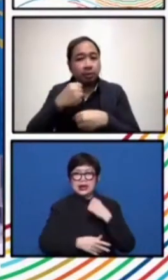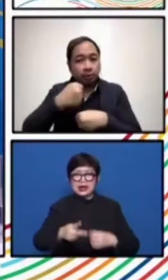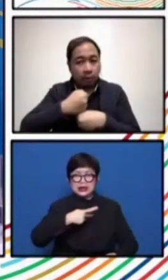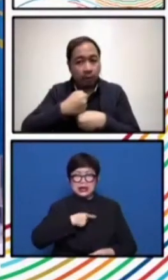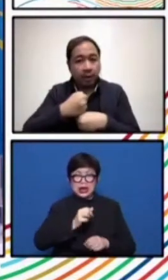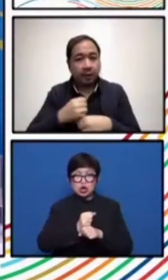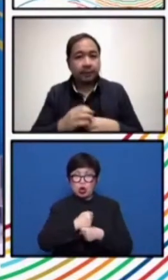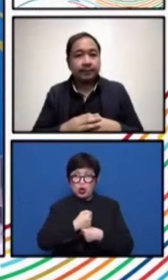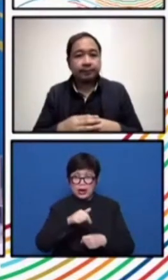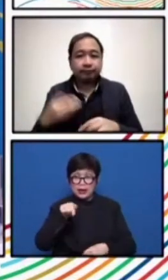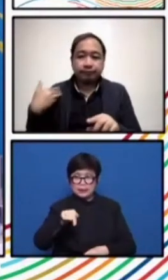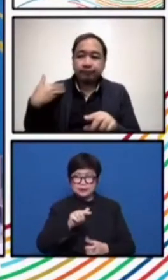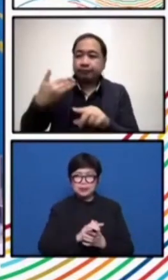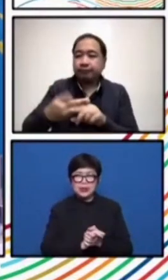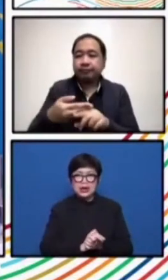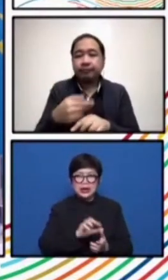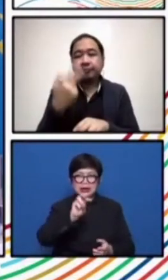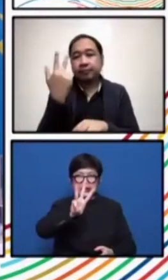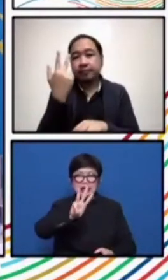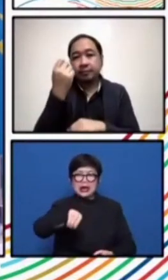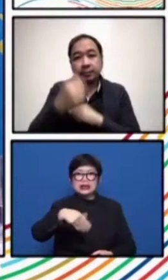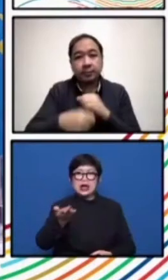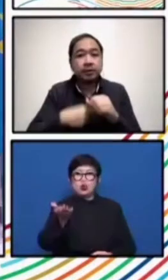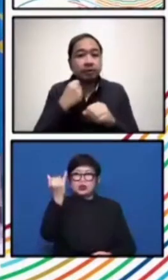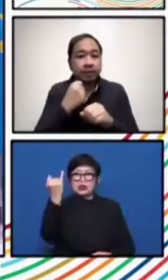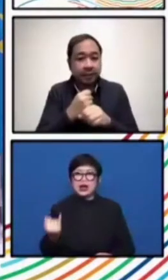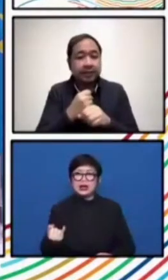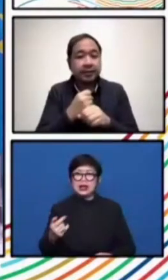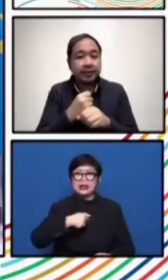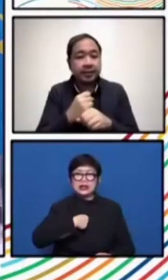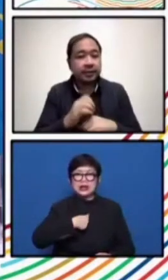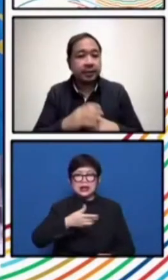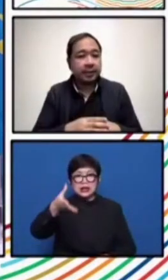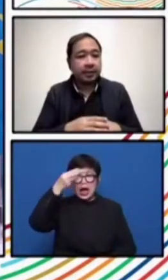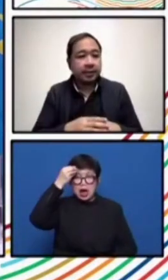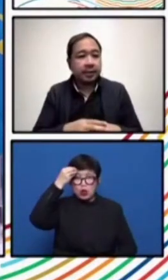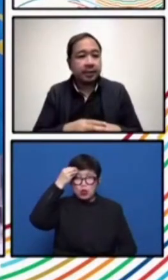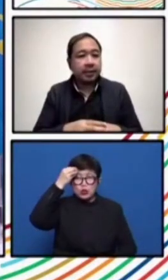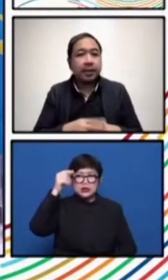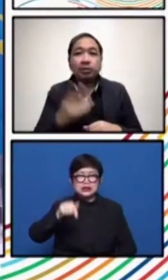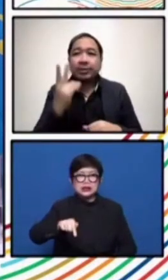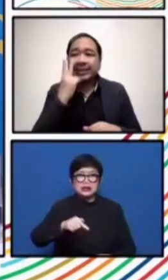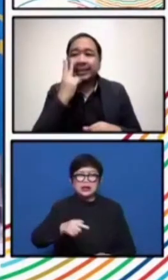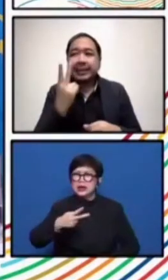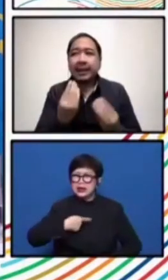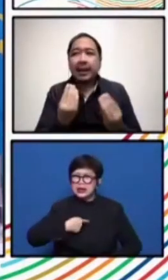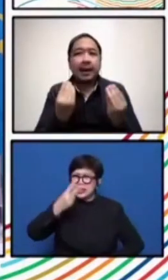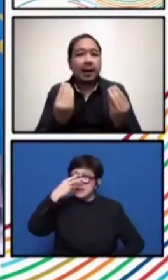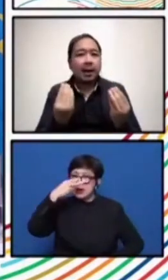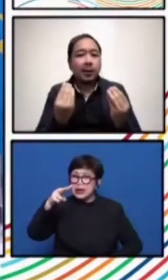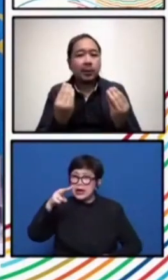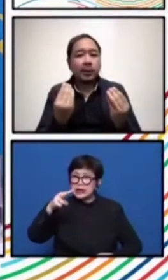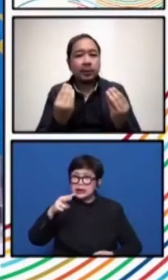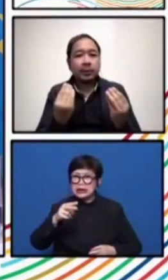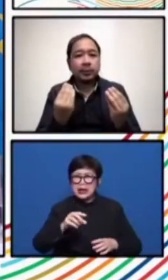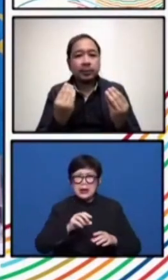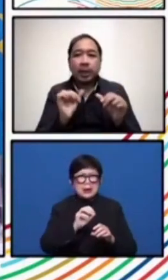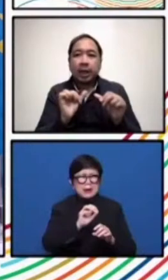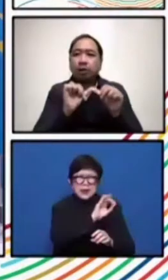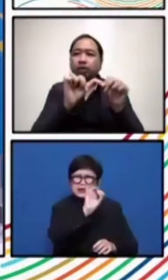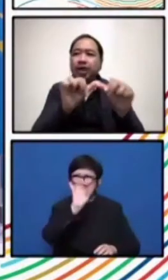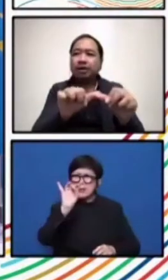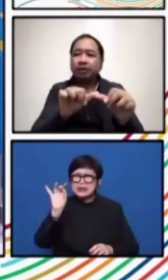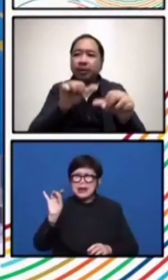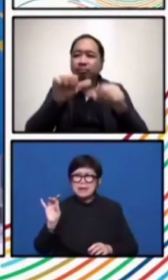in the last three years we know we we have a look at the life cycle and where we uh who whom are being